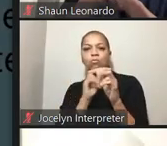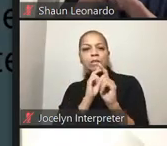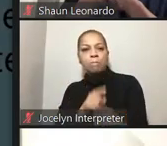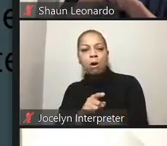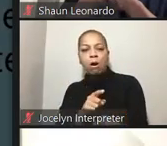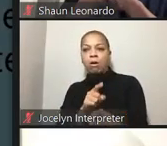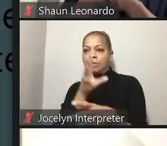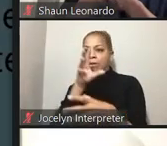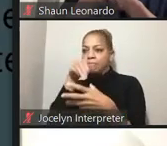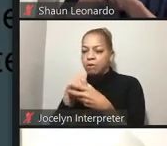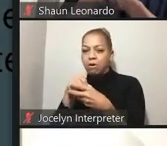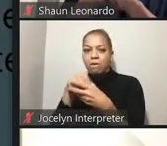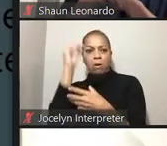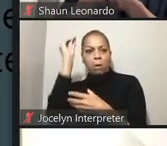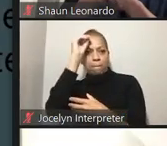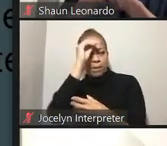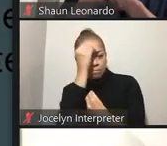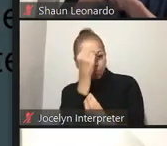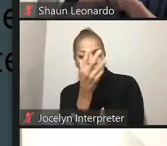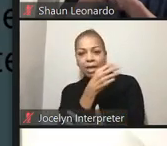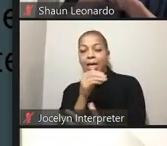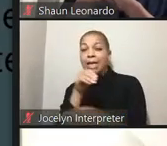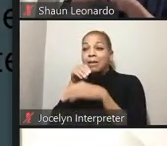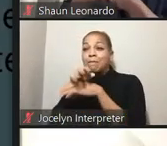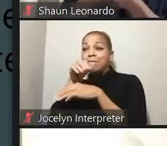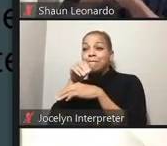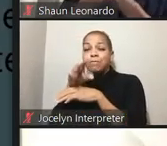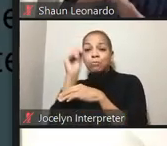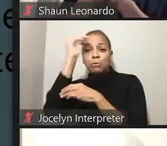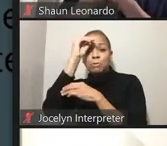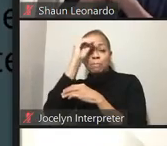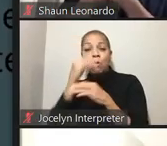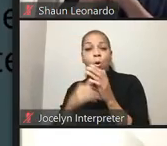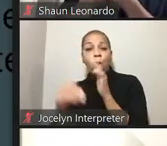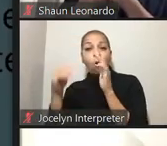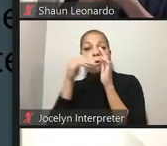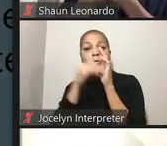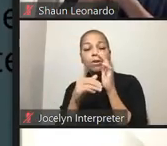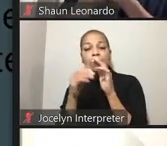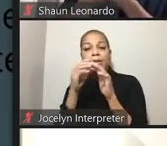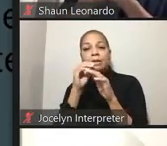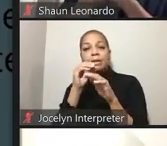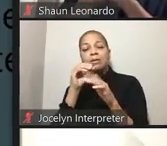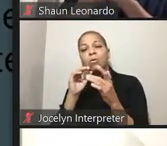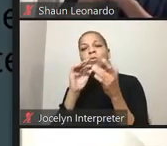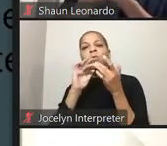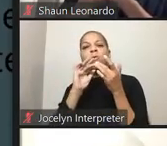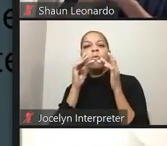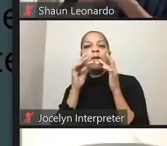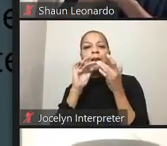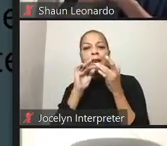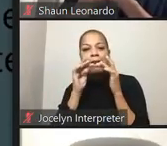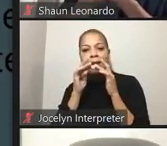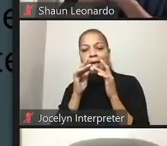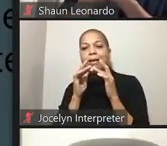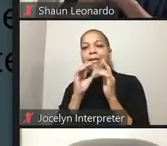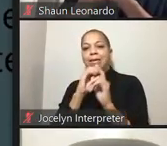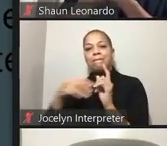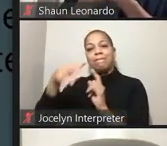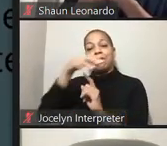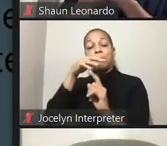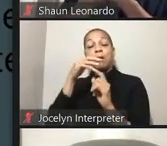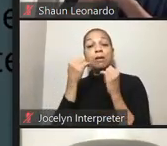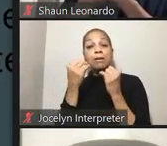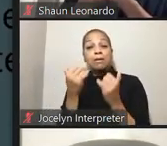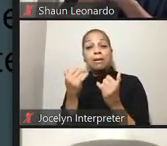have an opinion, and influence opinions, often in an online environment. A society of